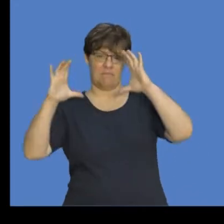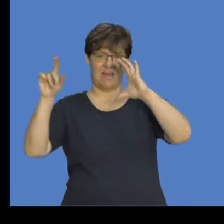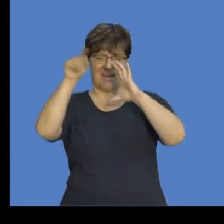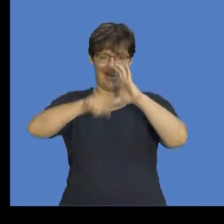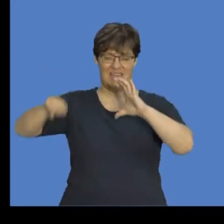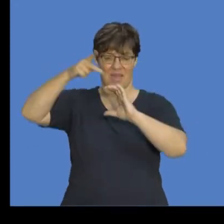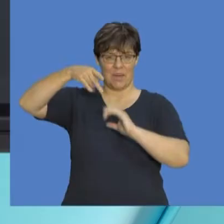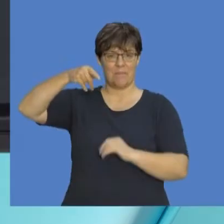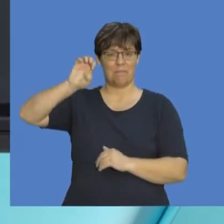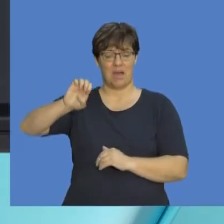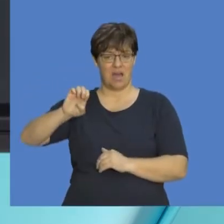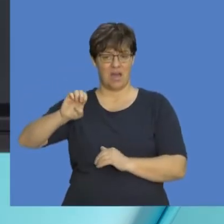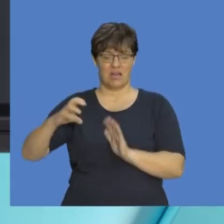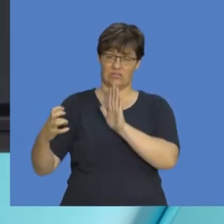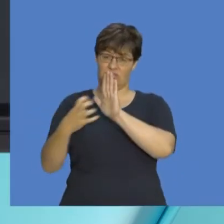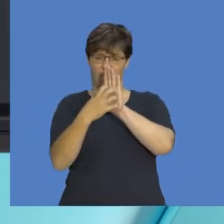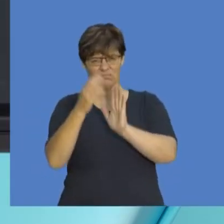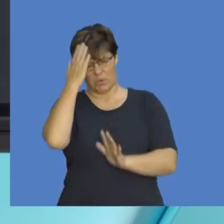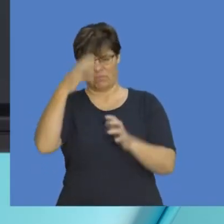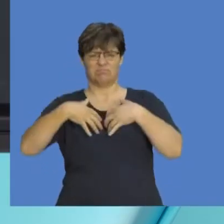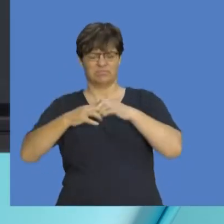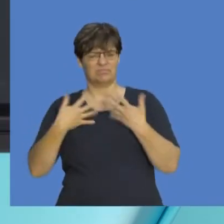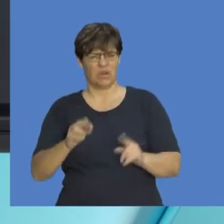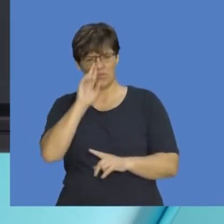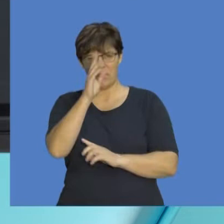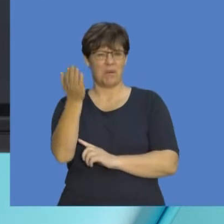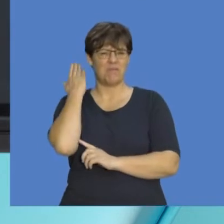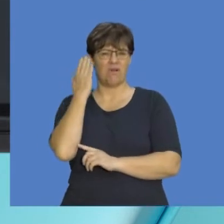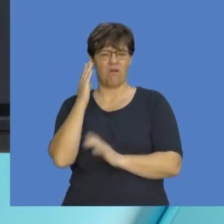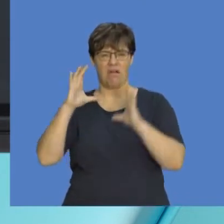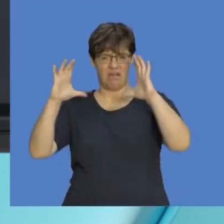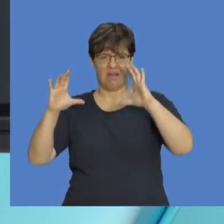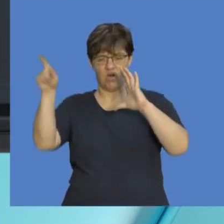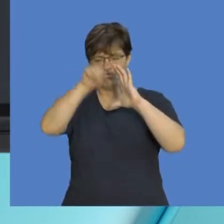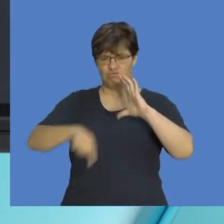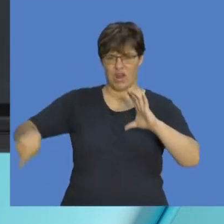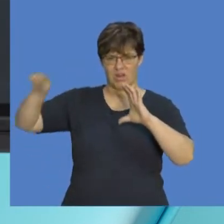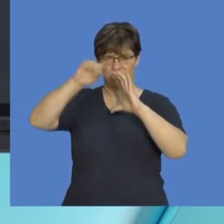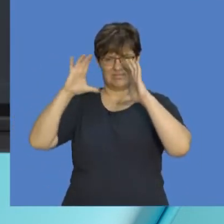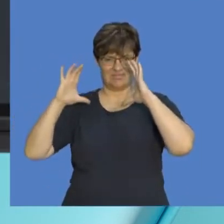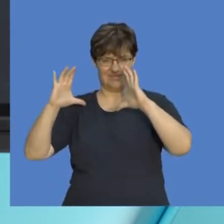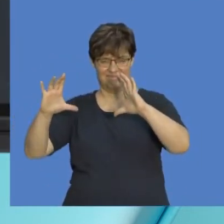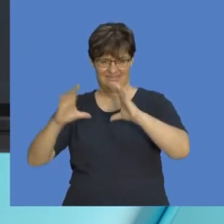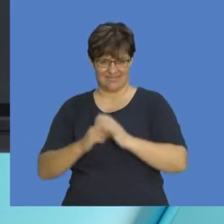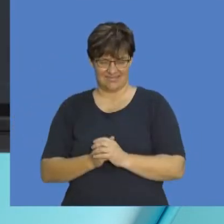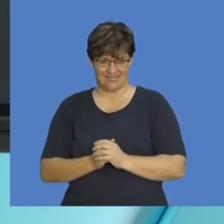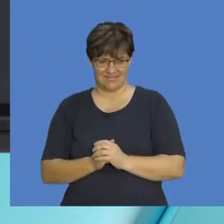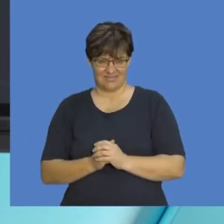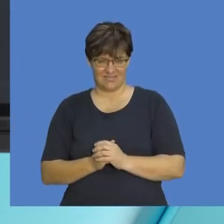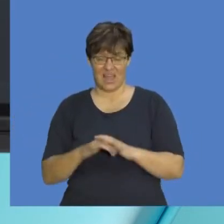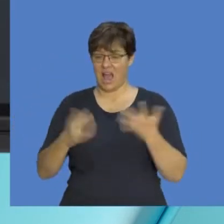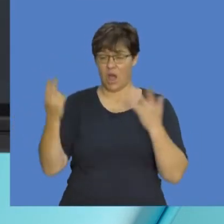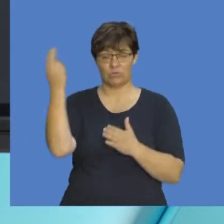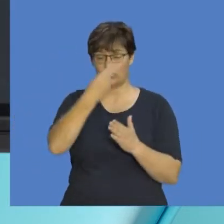we know how to draw a pie chart. Okay, if you remember, a pie chart is more like a circle. How